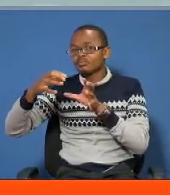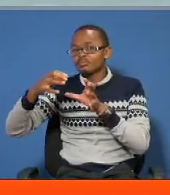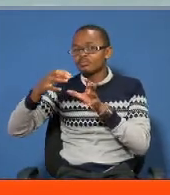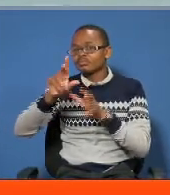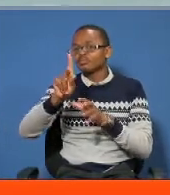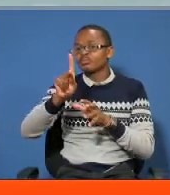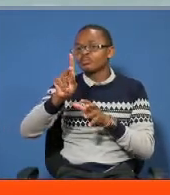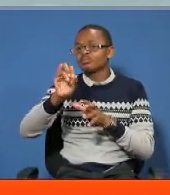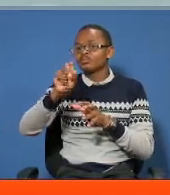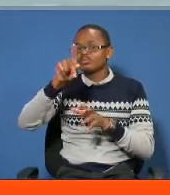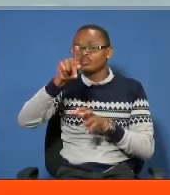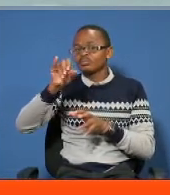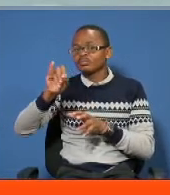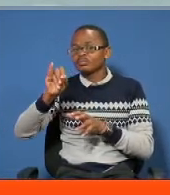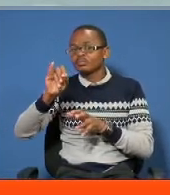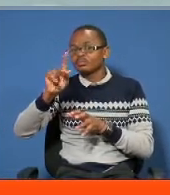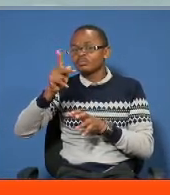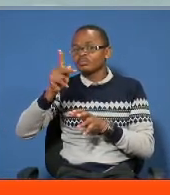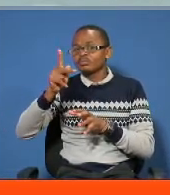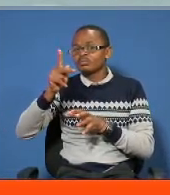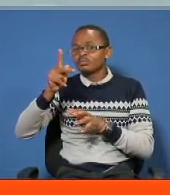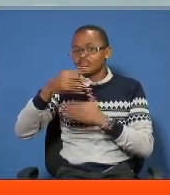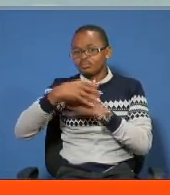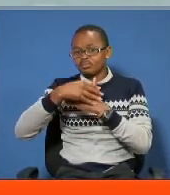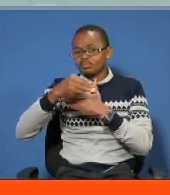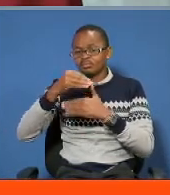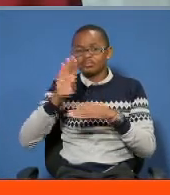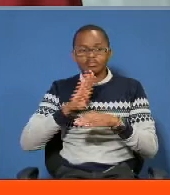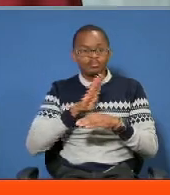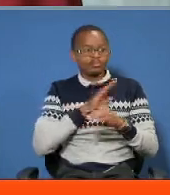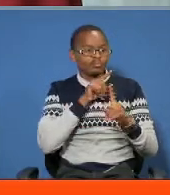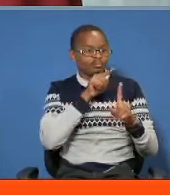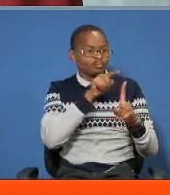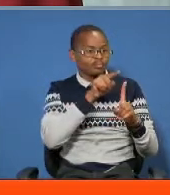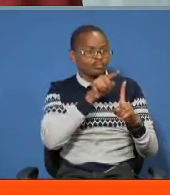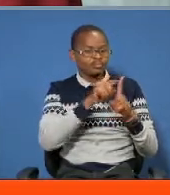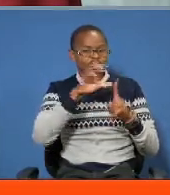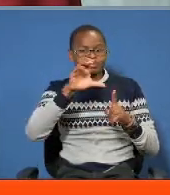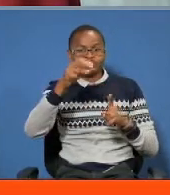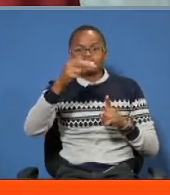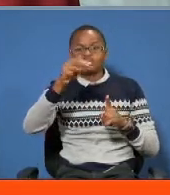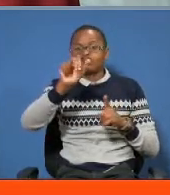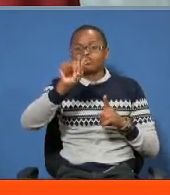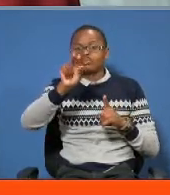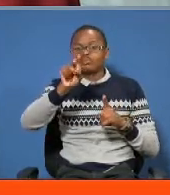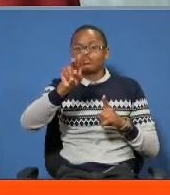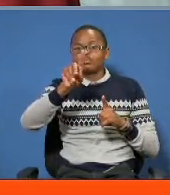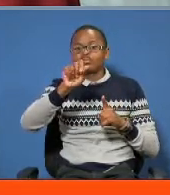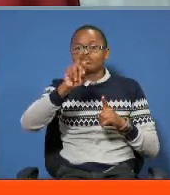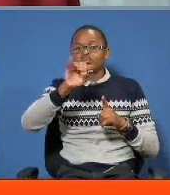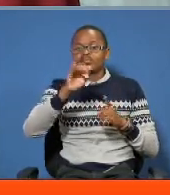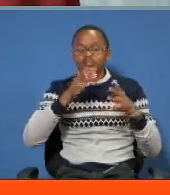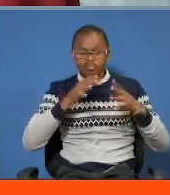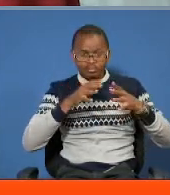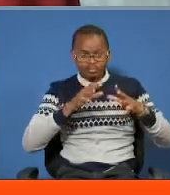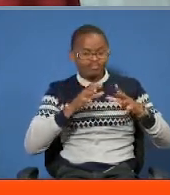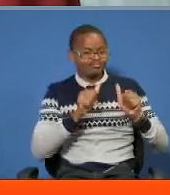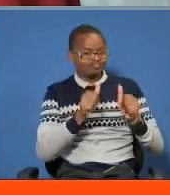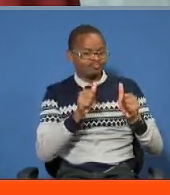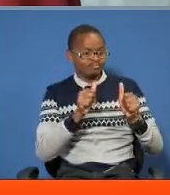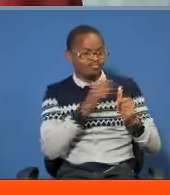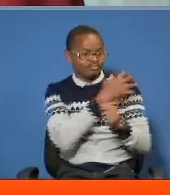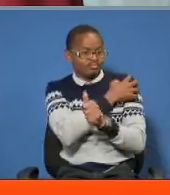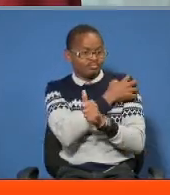to an agency called KIPI or Kenya Copyright Board. No. Go to Chandaria Incubation Center, and these people